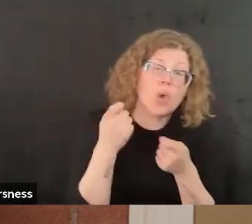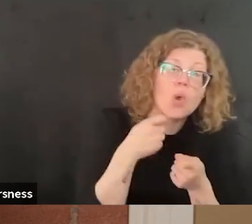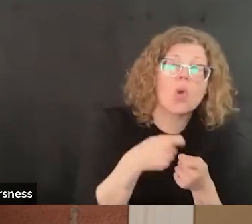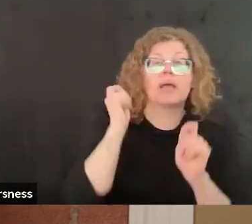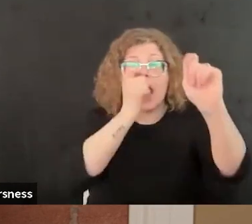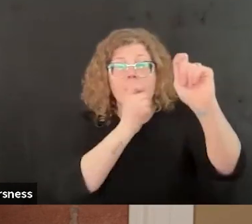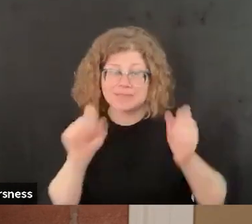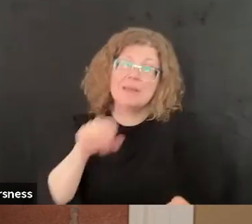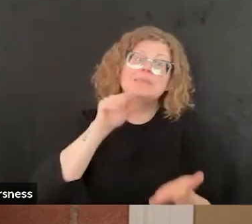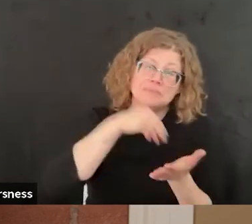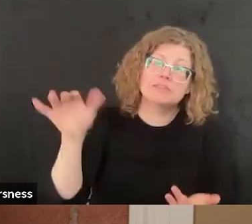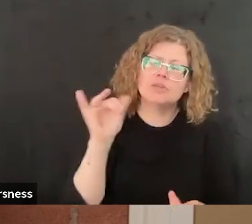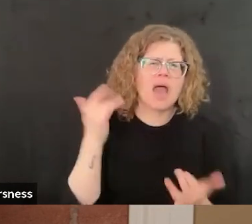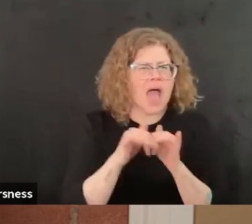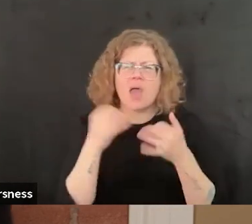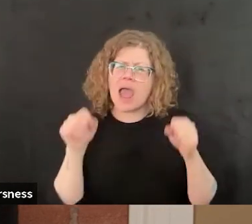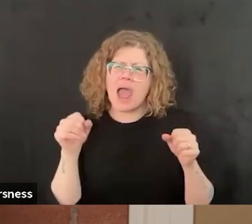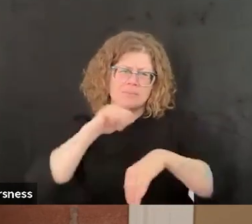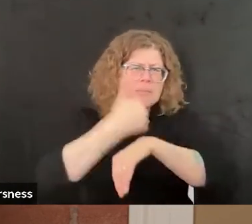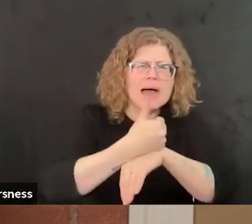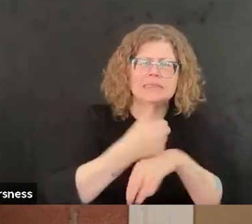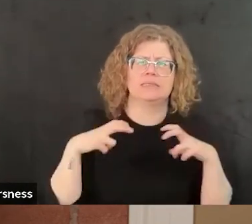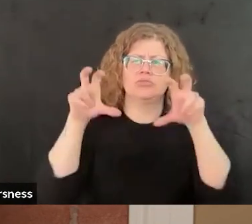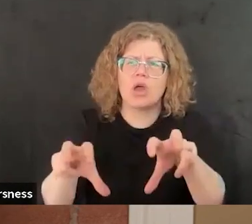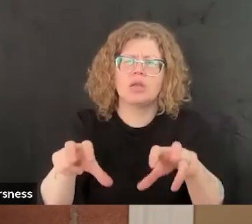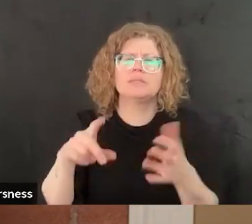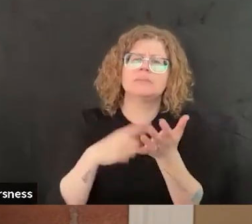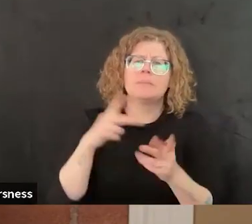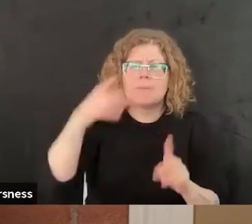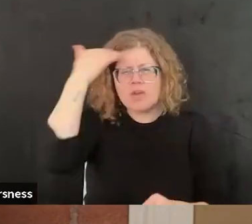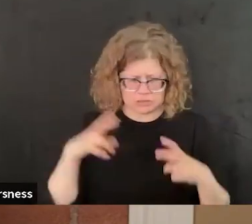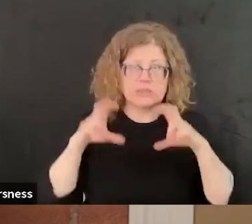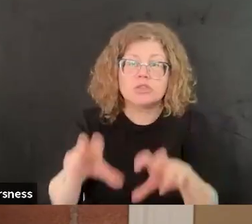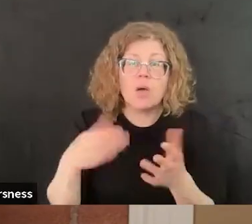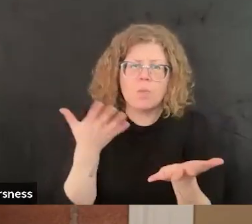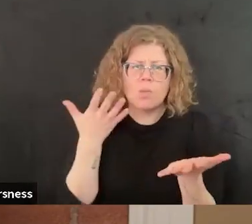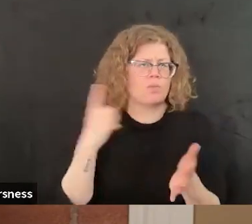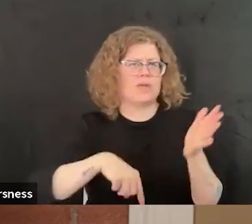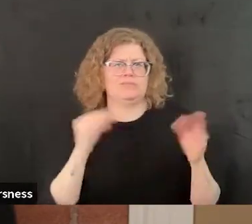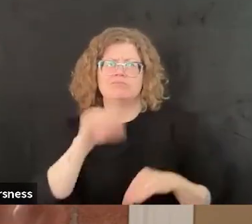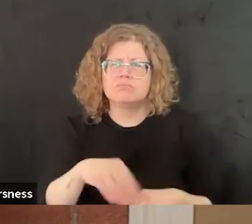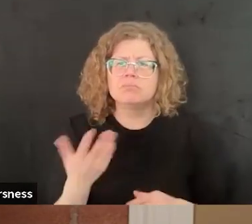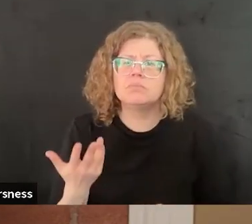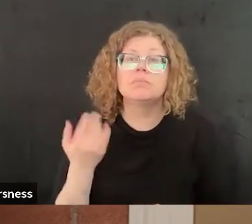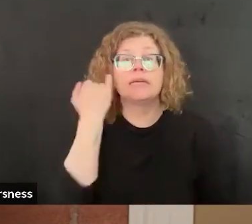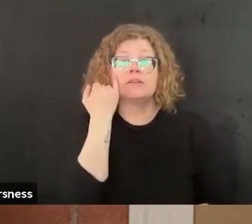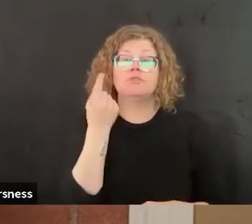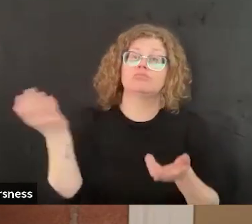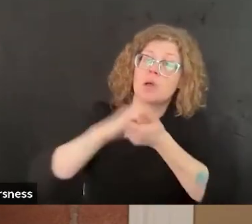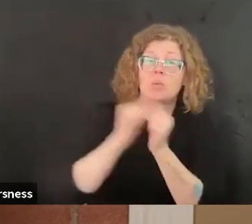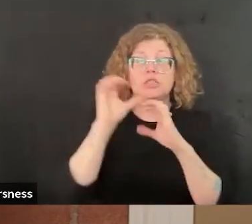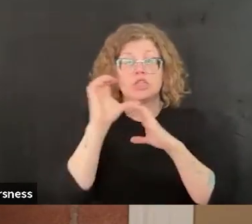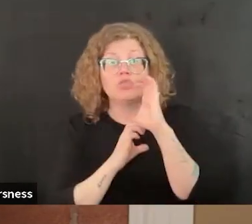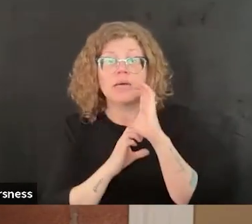but one of the things that often gets forgotten is what it gets installed on. Now, again, if you're part of an overall